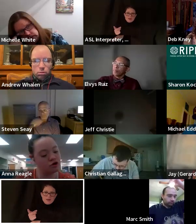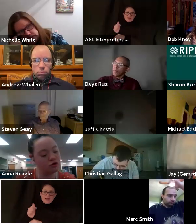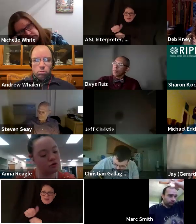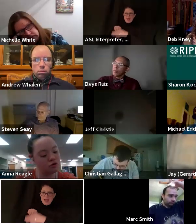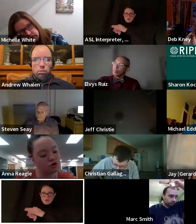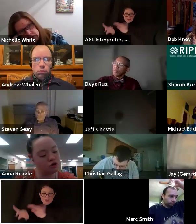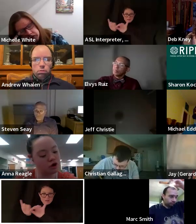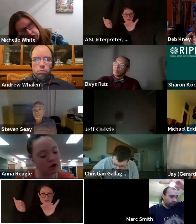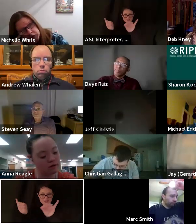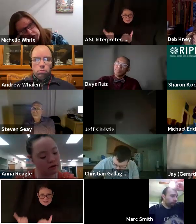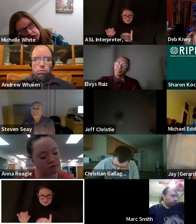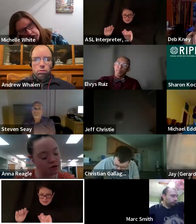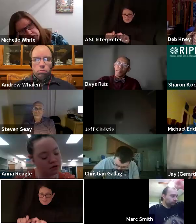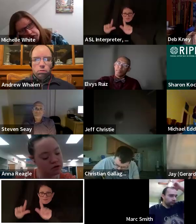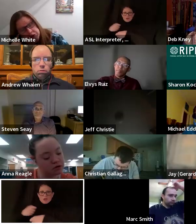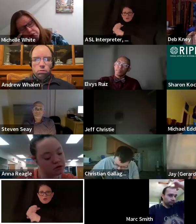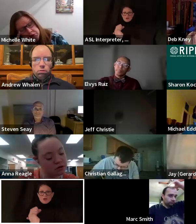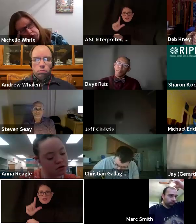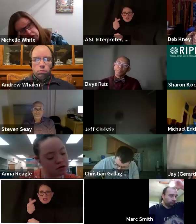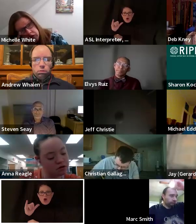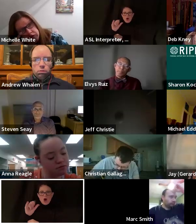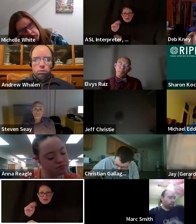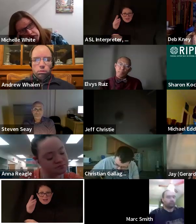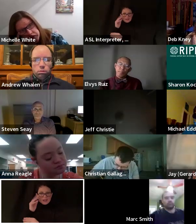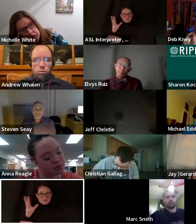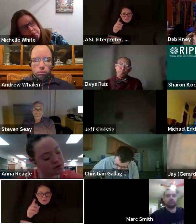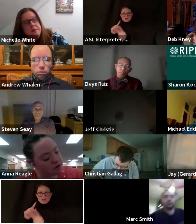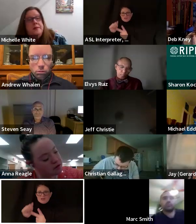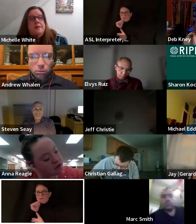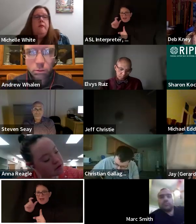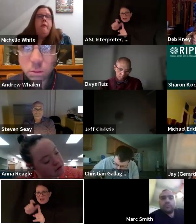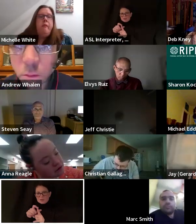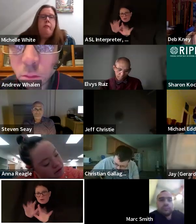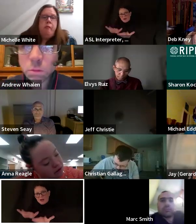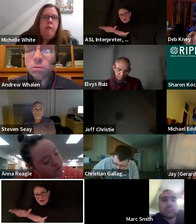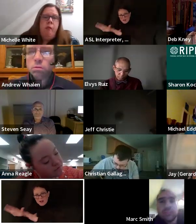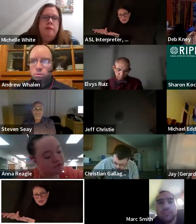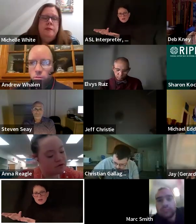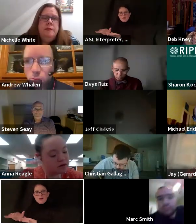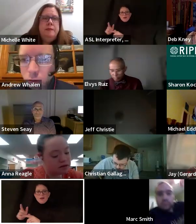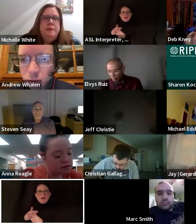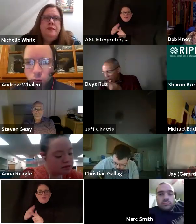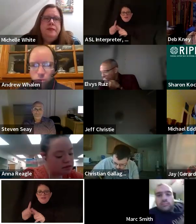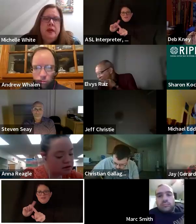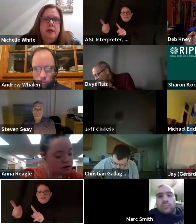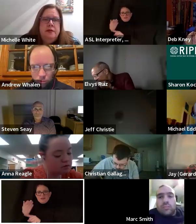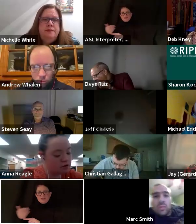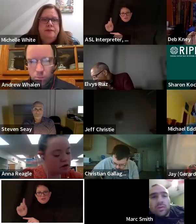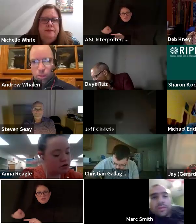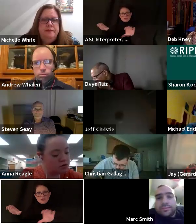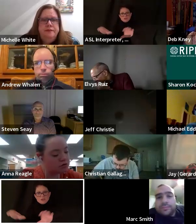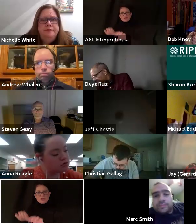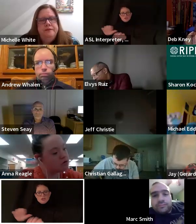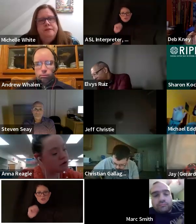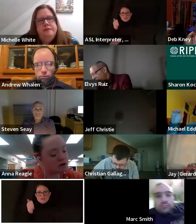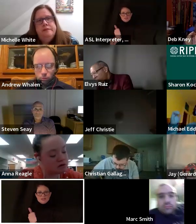that system, creating login information, and then just the different things that you need to do to